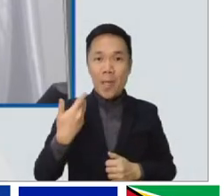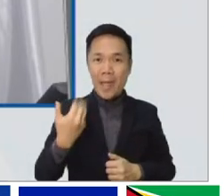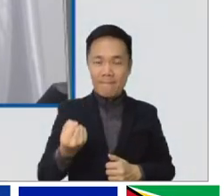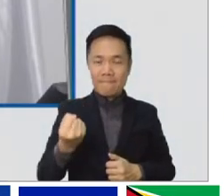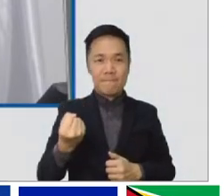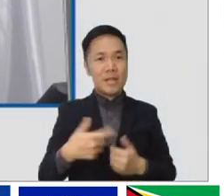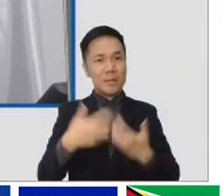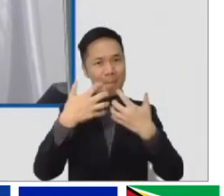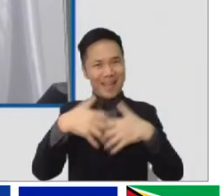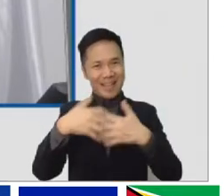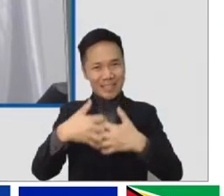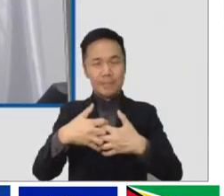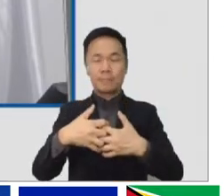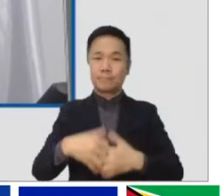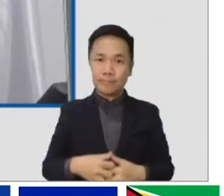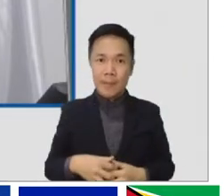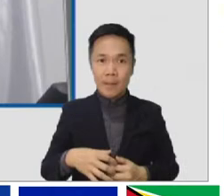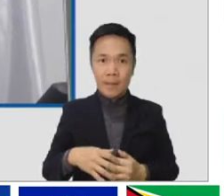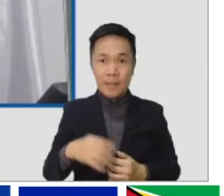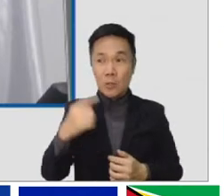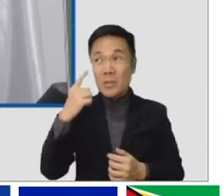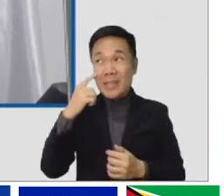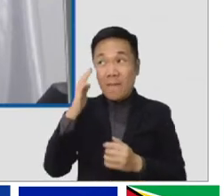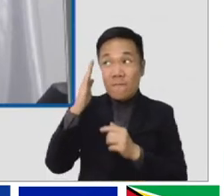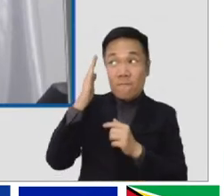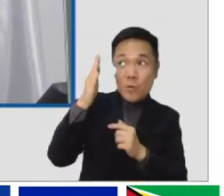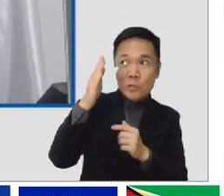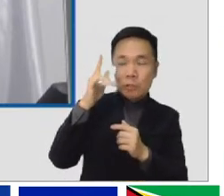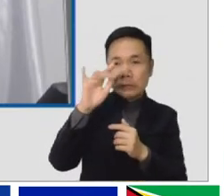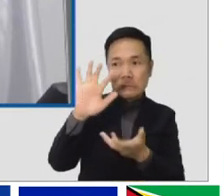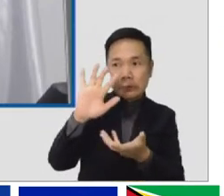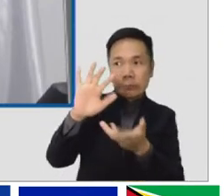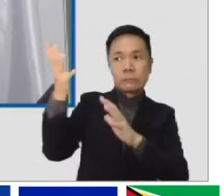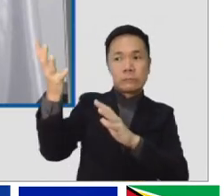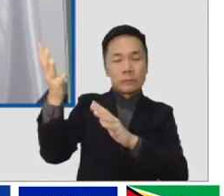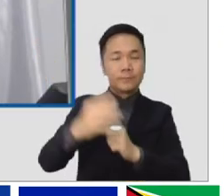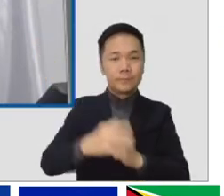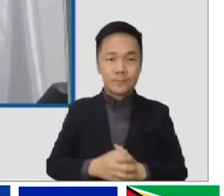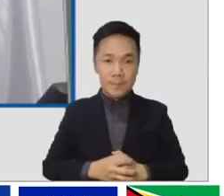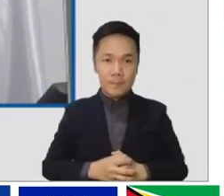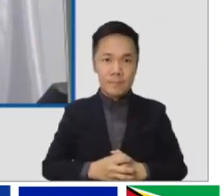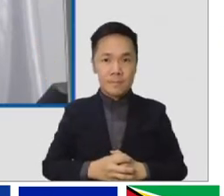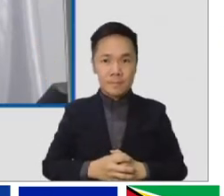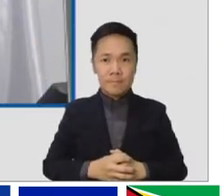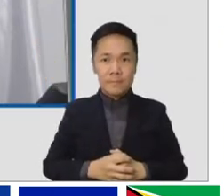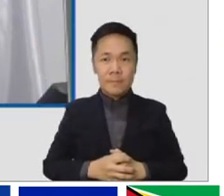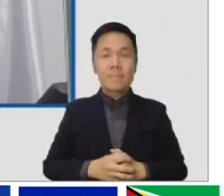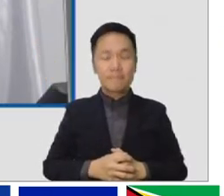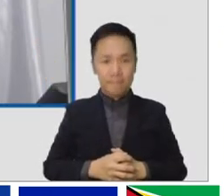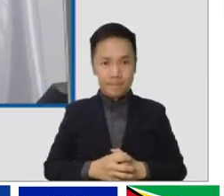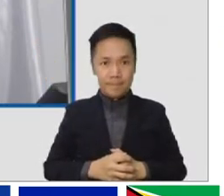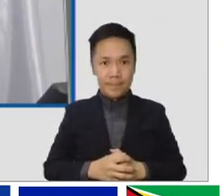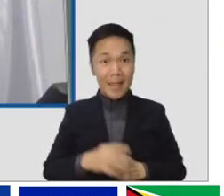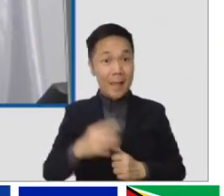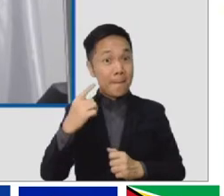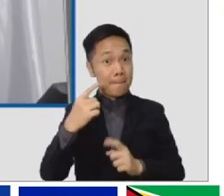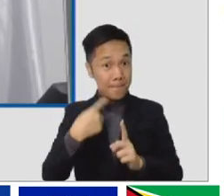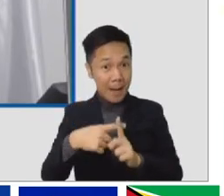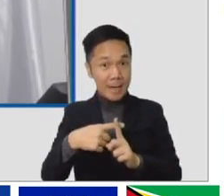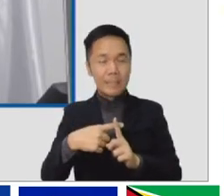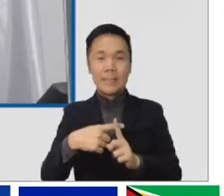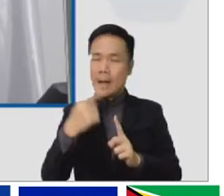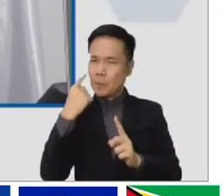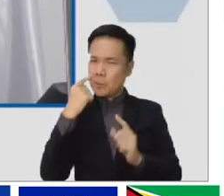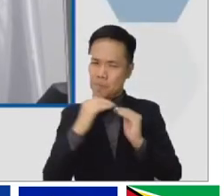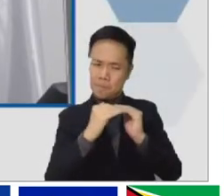of forecasting and preventing consequences of all of these scenarios, and also in terms of continuity, facing the preparation and